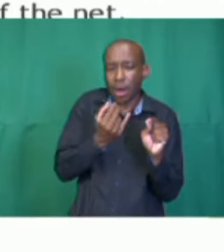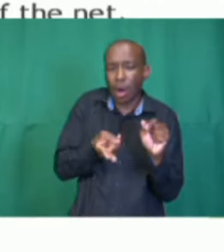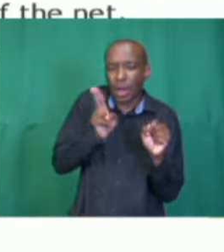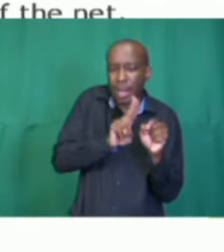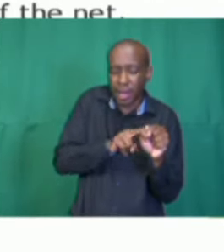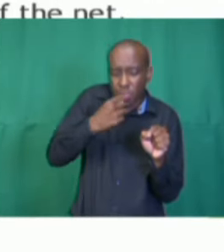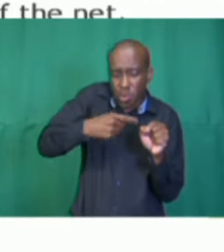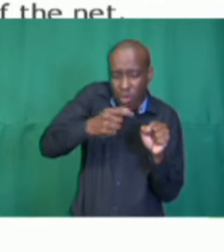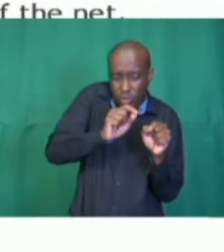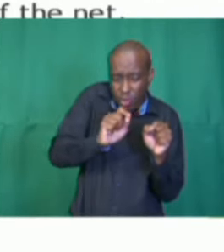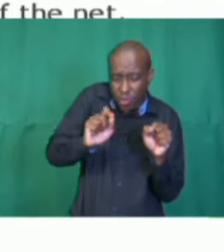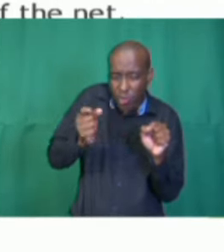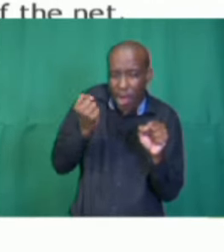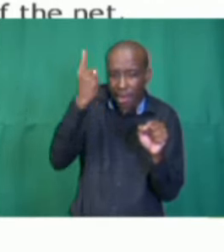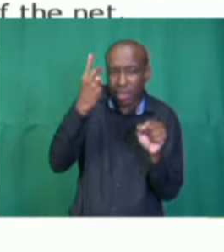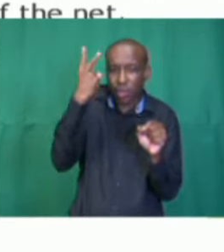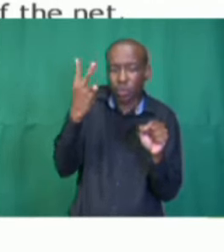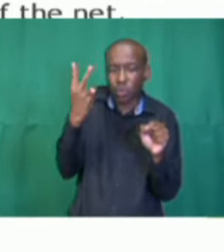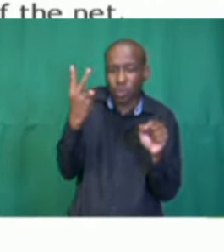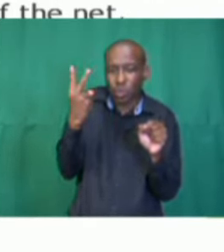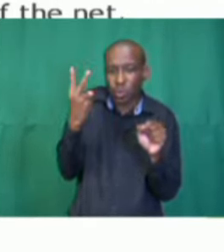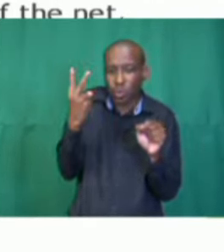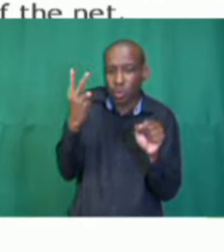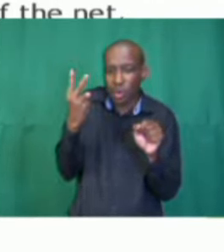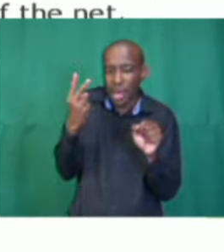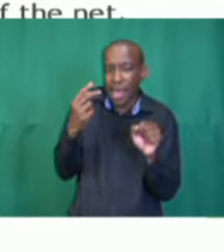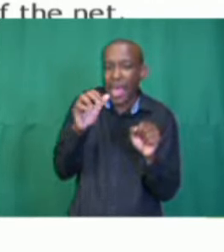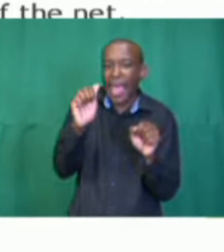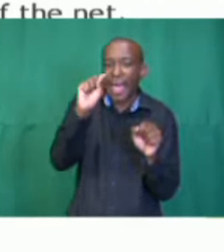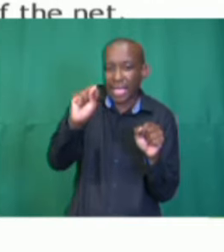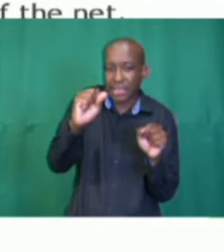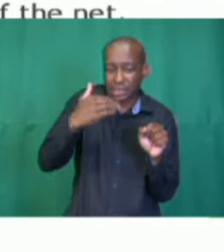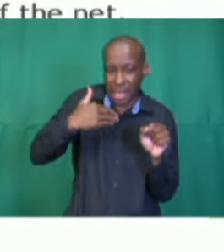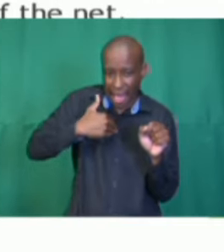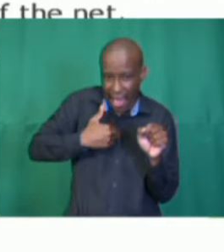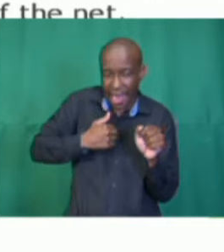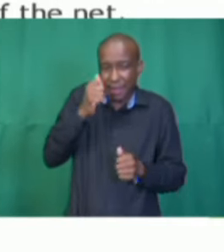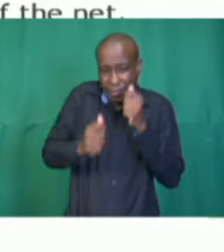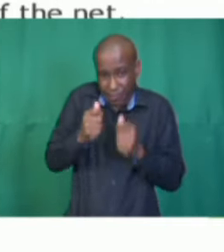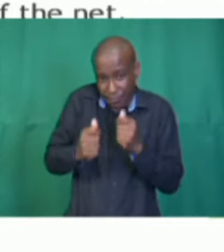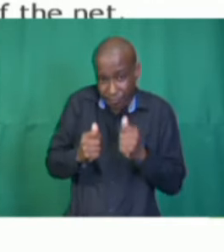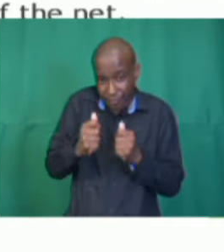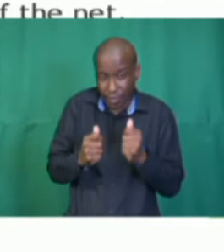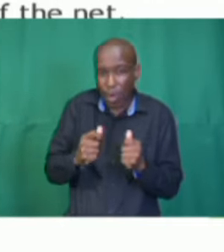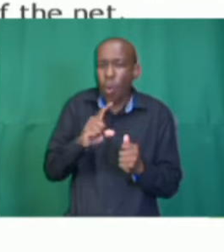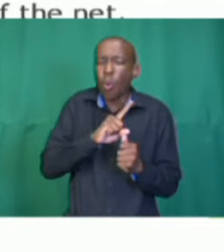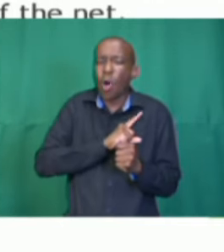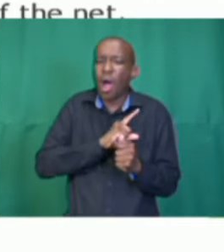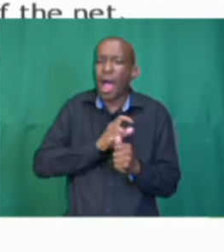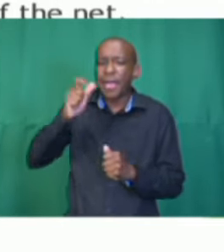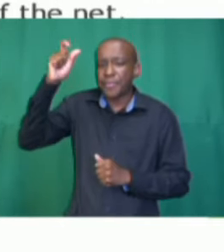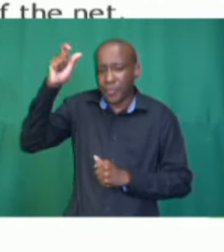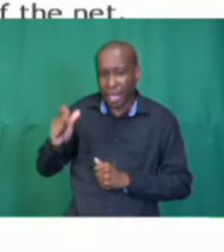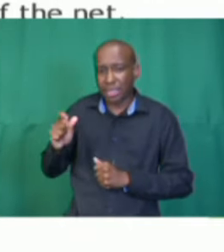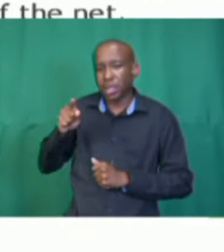the second idea, it begins with as I sprinted. So now, why did the writer decide to